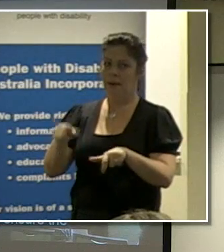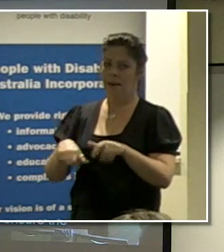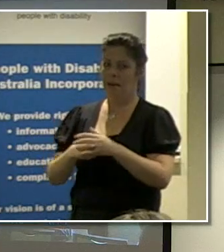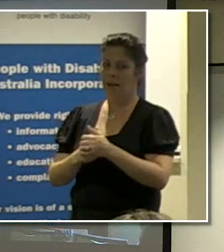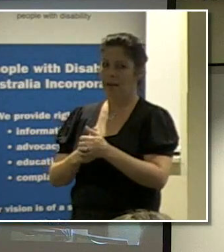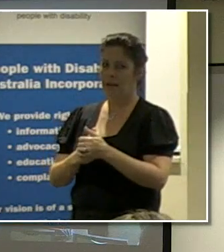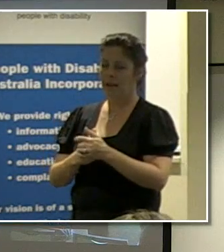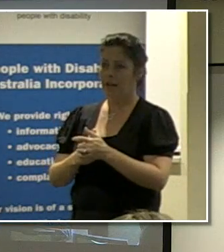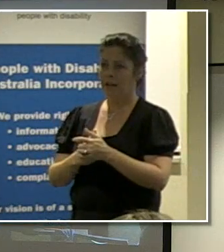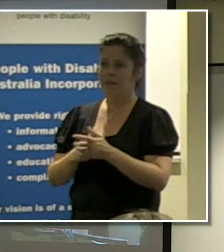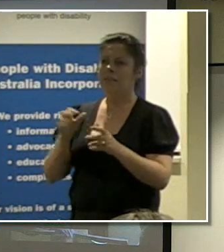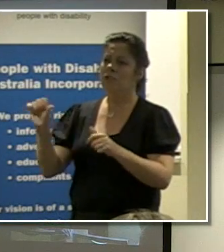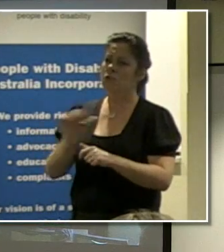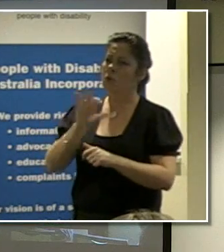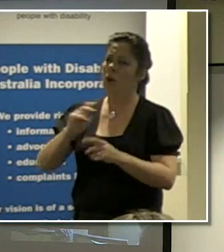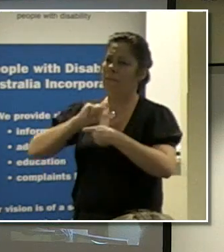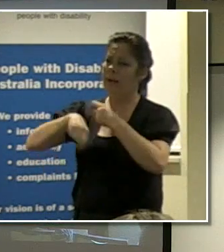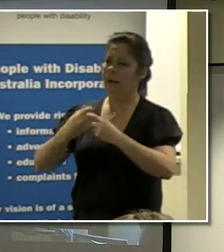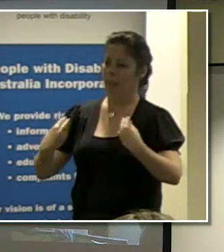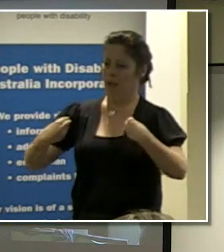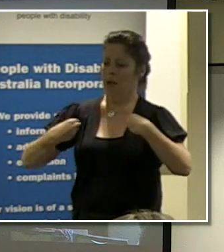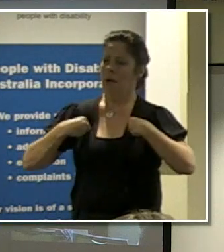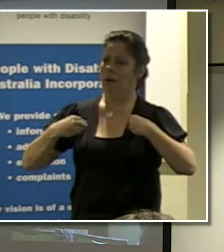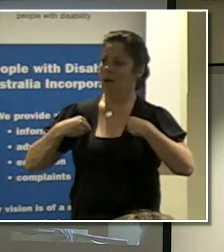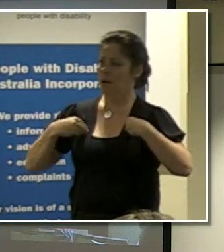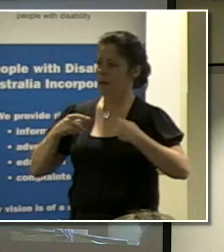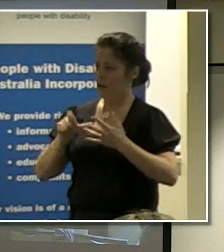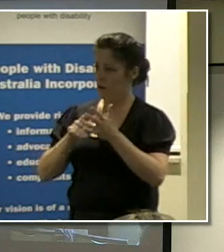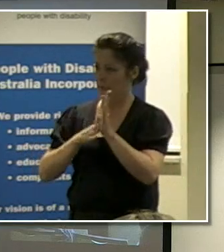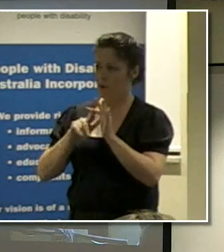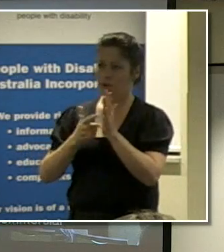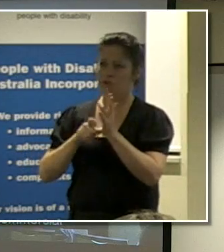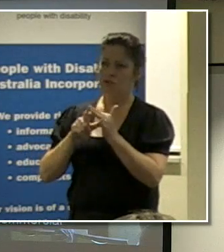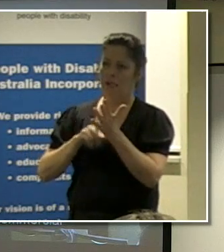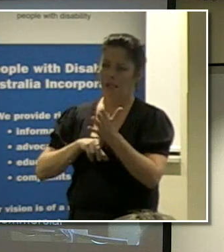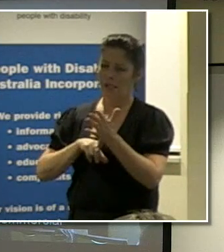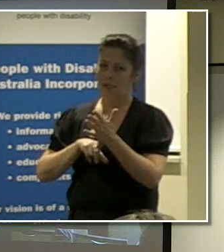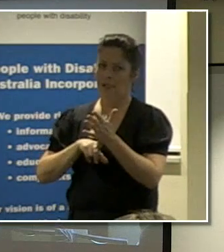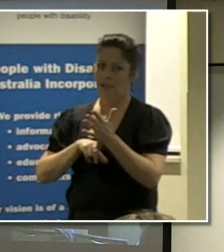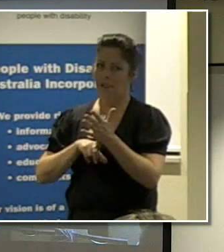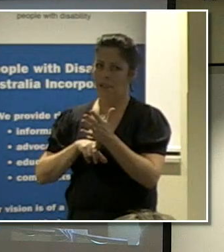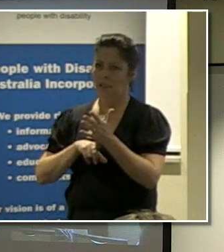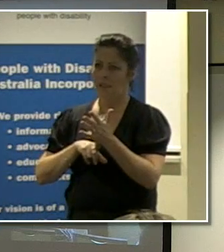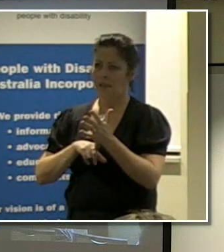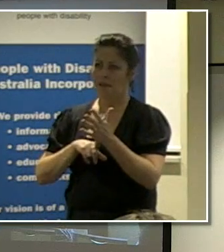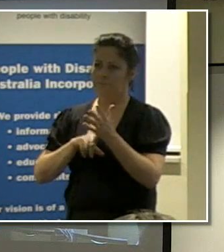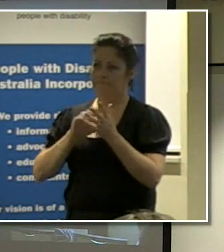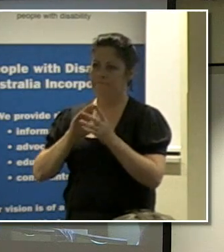commercial interests, are at the